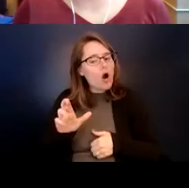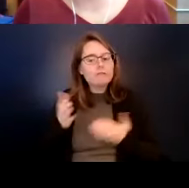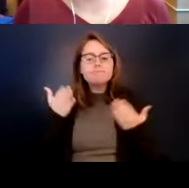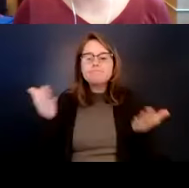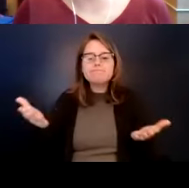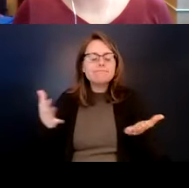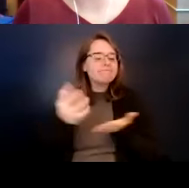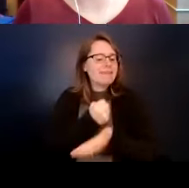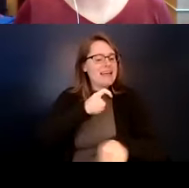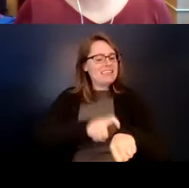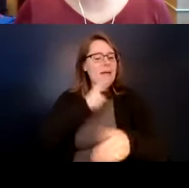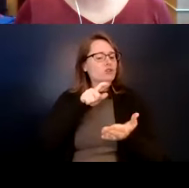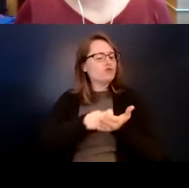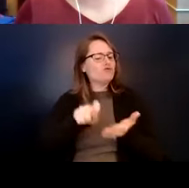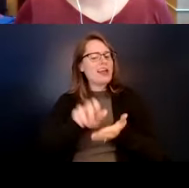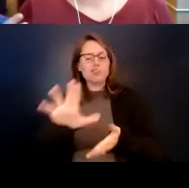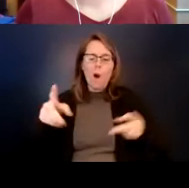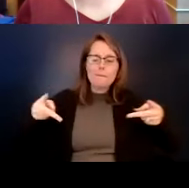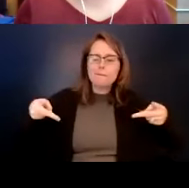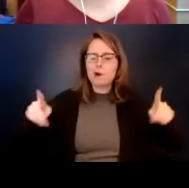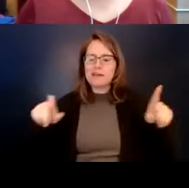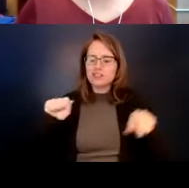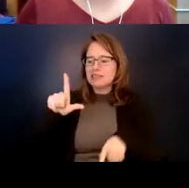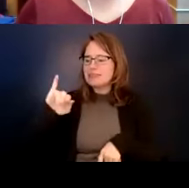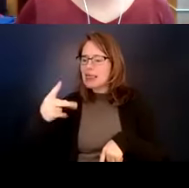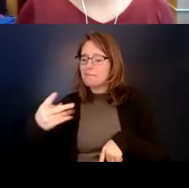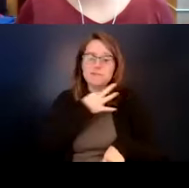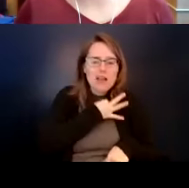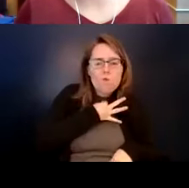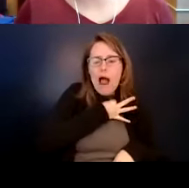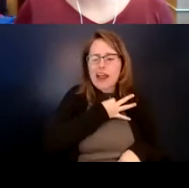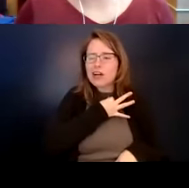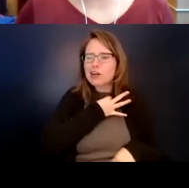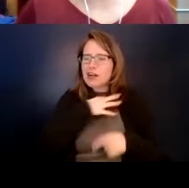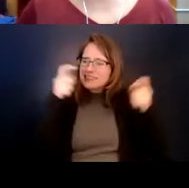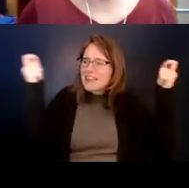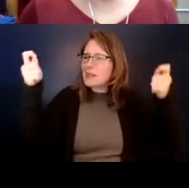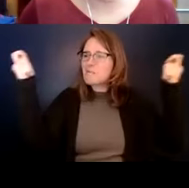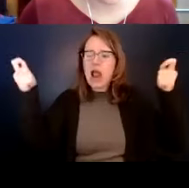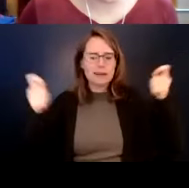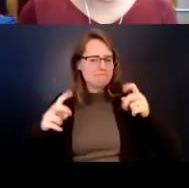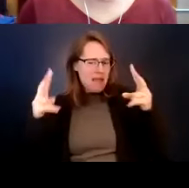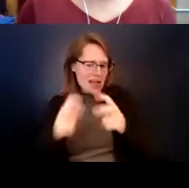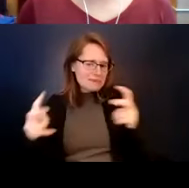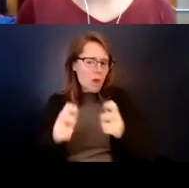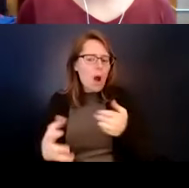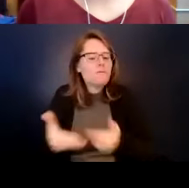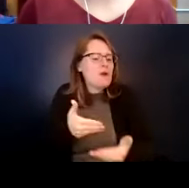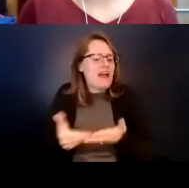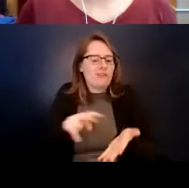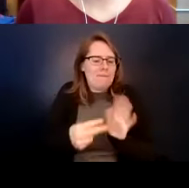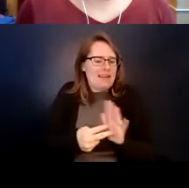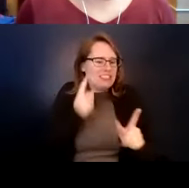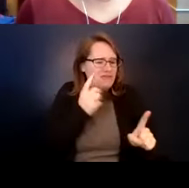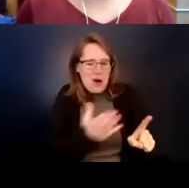own permission slip to inquire, celebrate, and explore, whatever that means for you. All